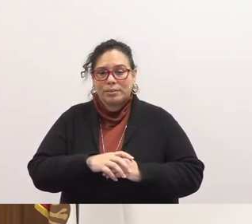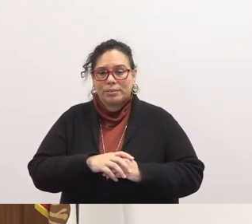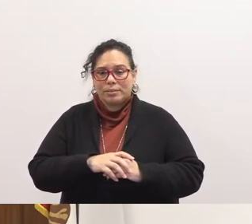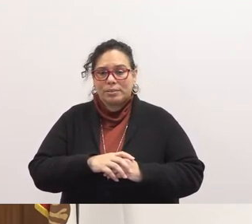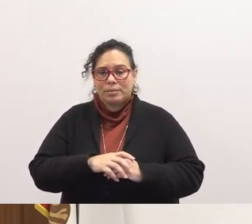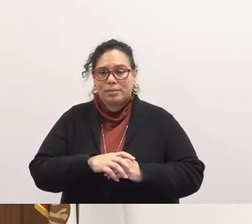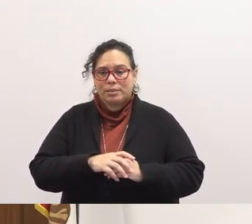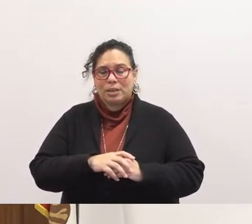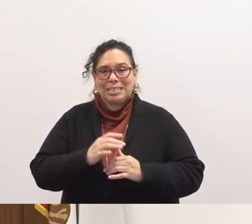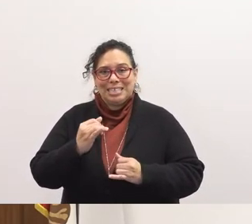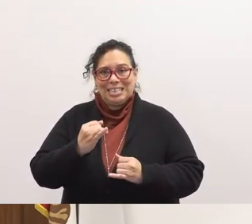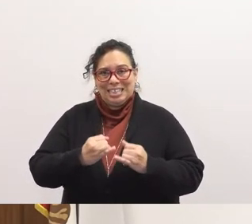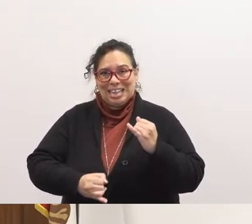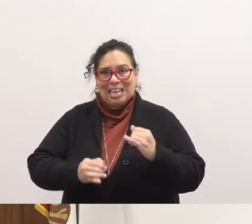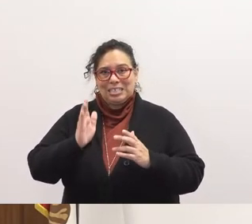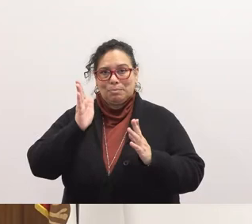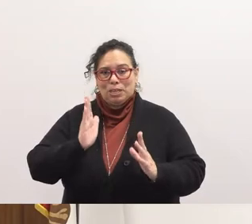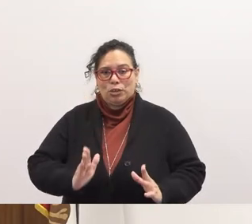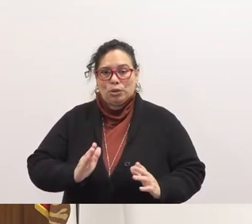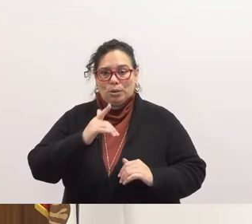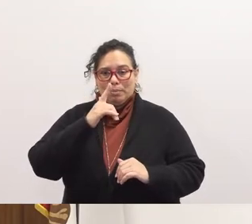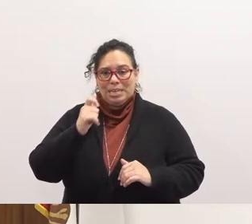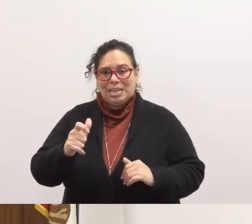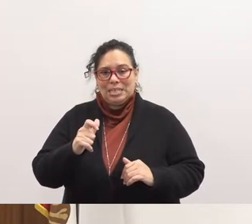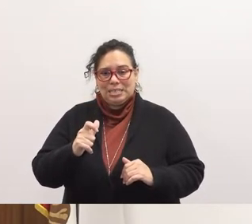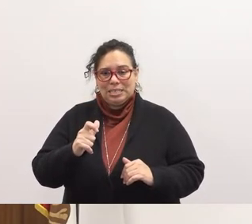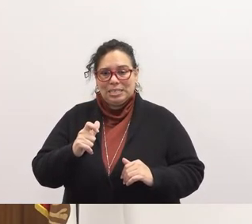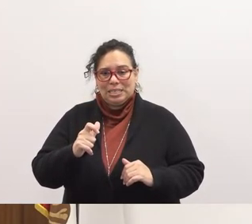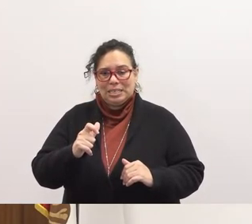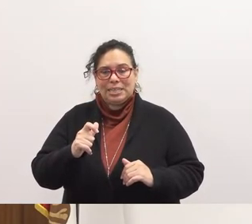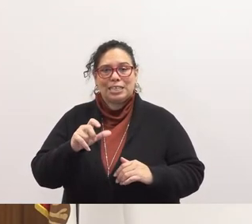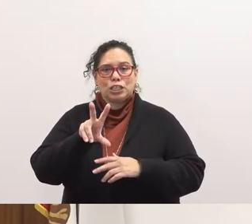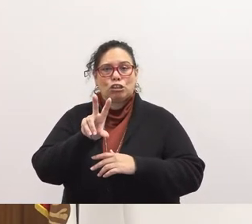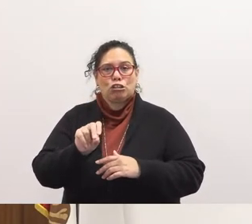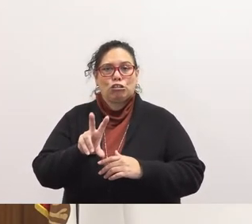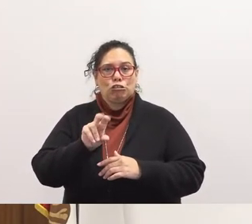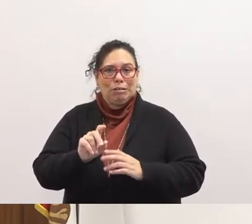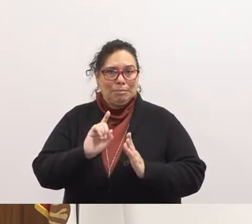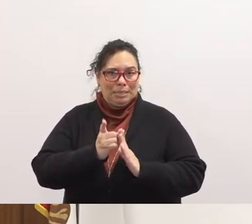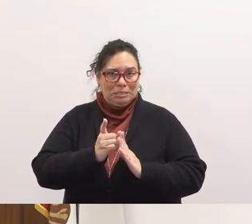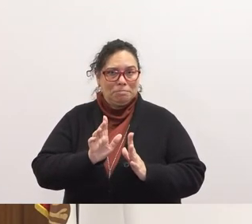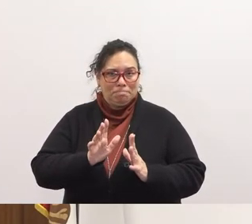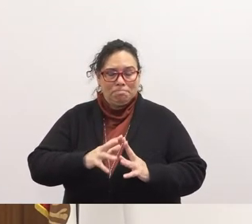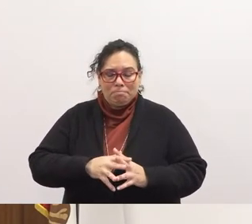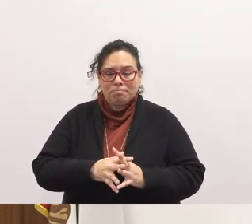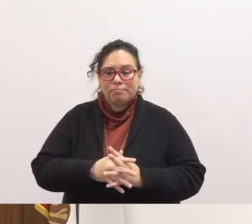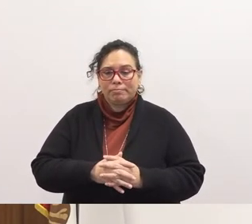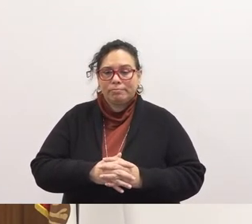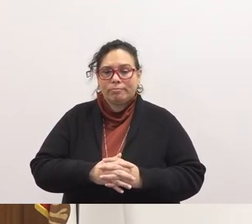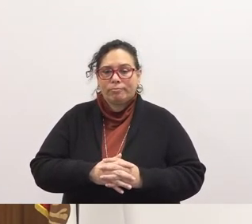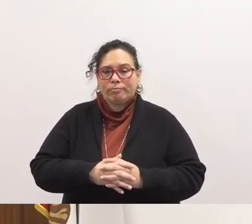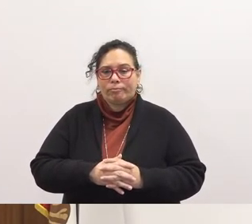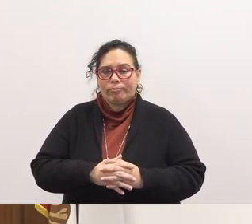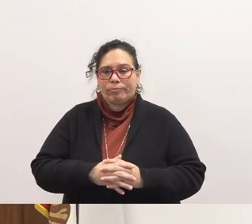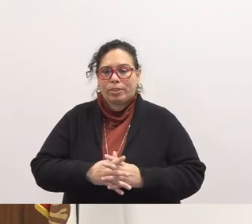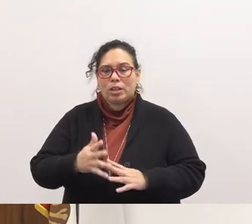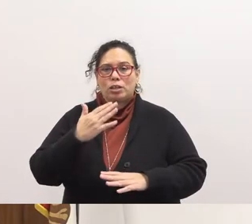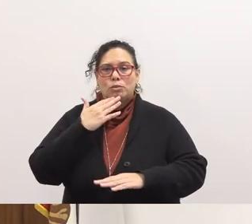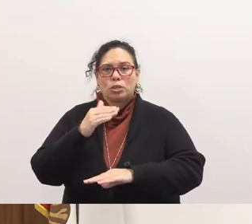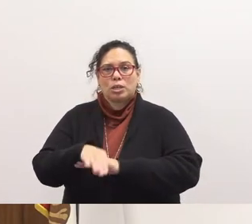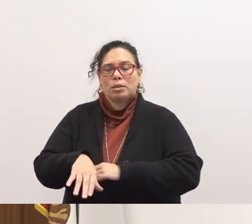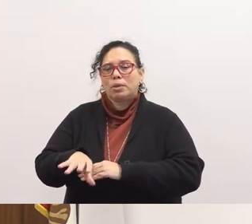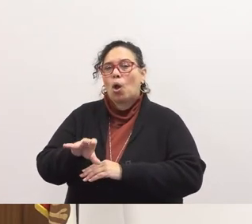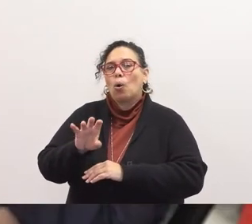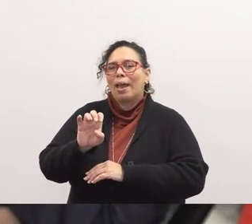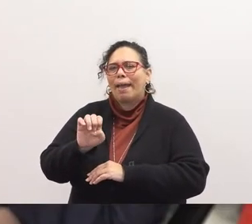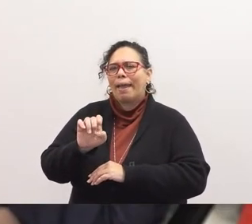After this will be our last speaker because that will put us at 30 minutes. Good evening. My name is Ellen Johnson,